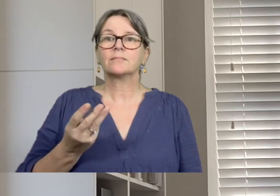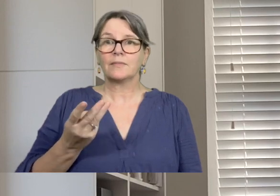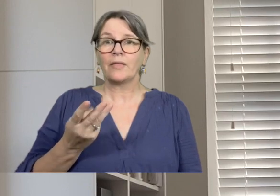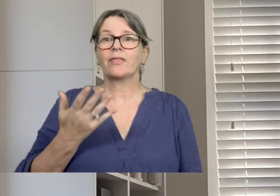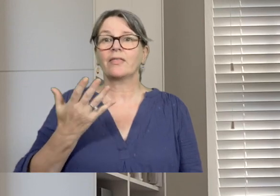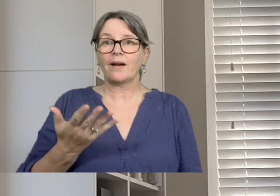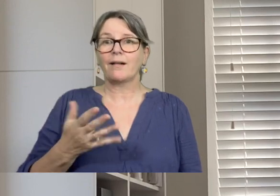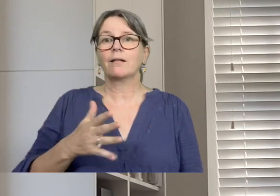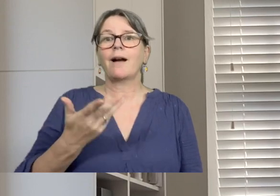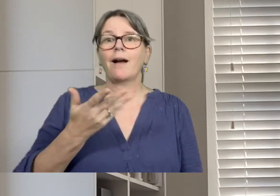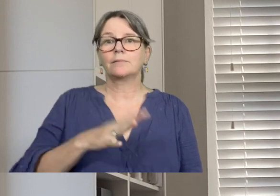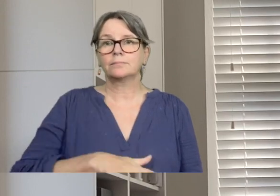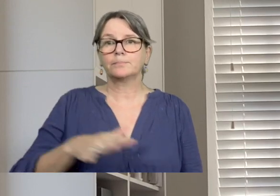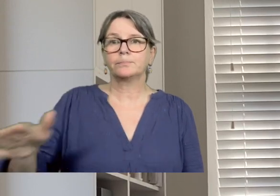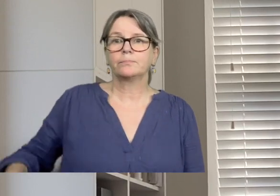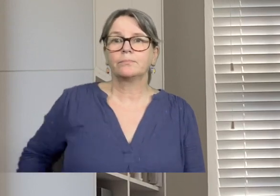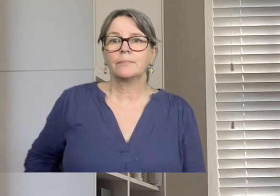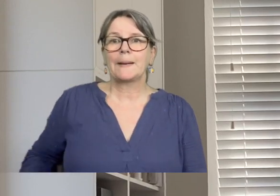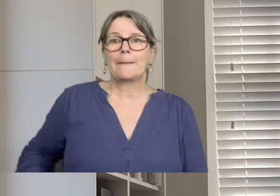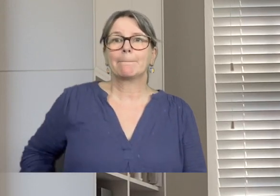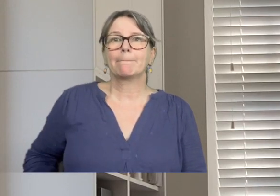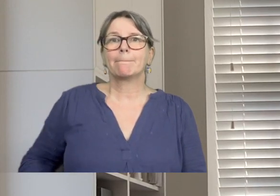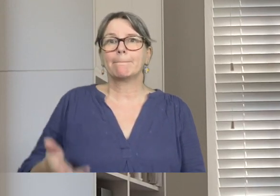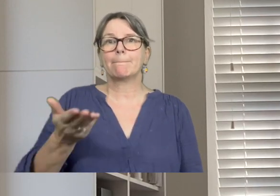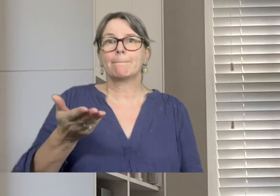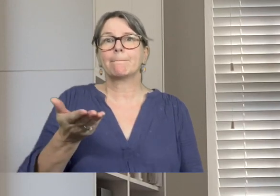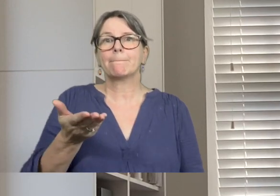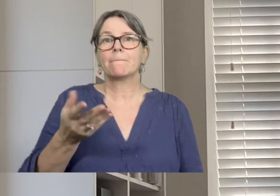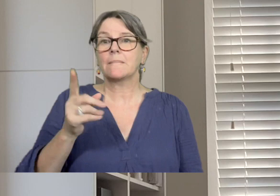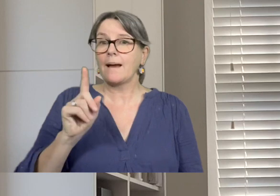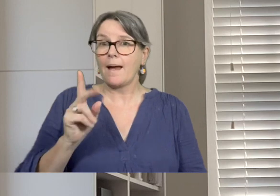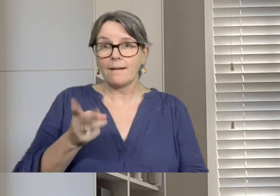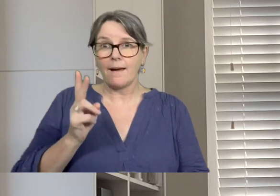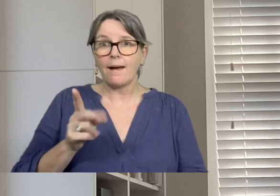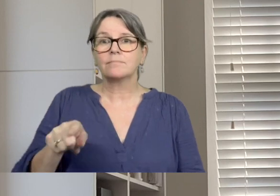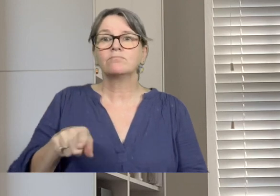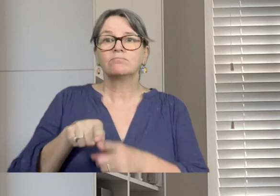Same thing, no hands. Breath in, breath out.